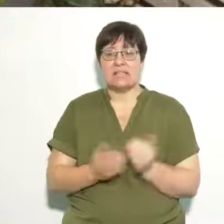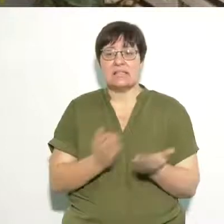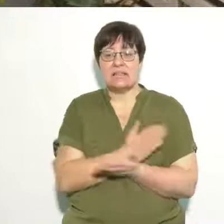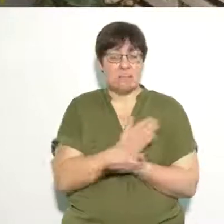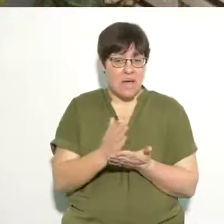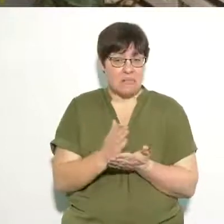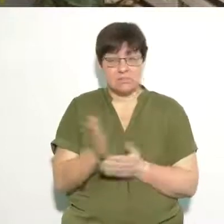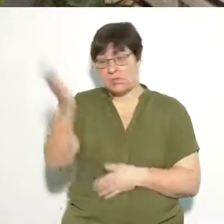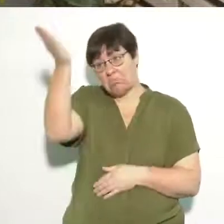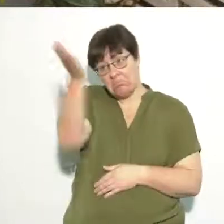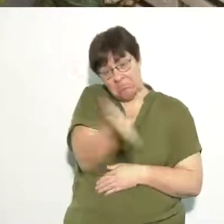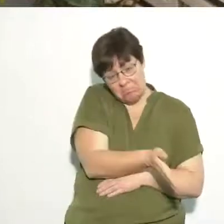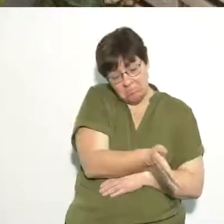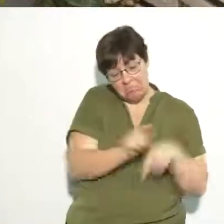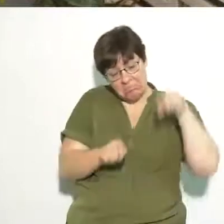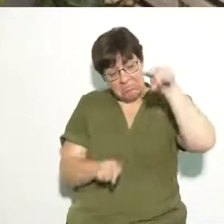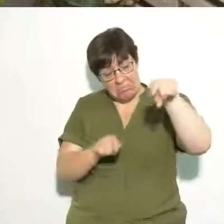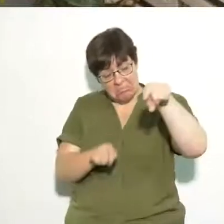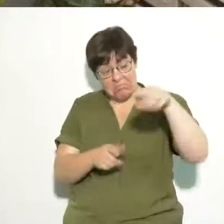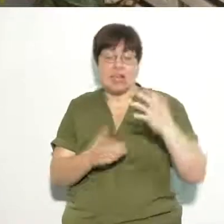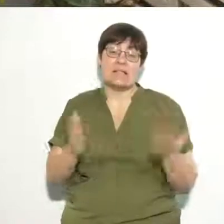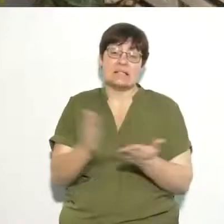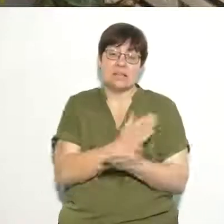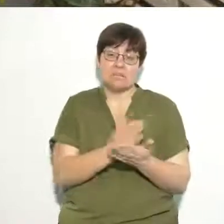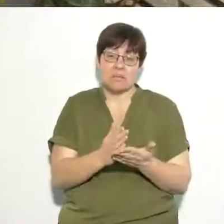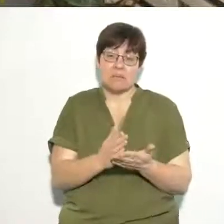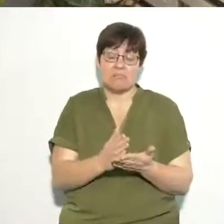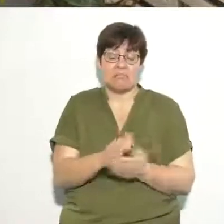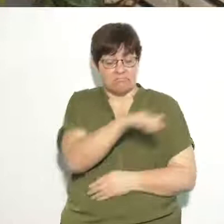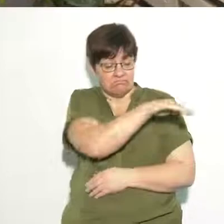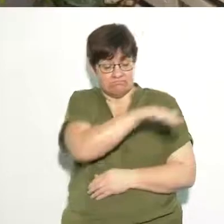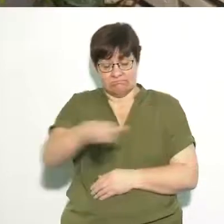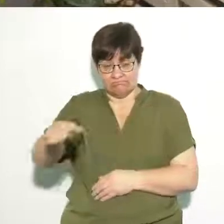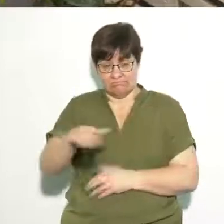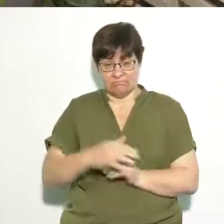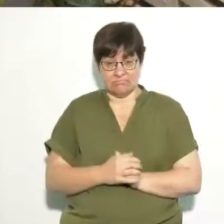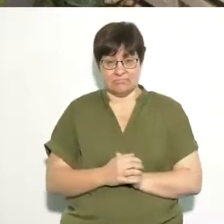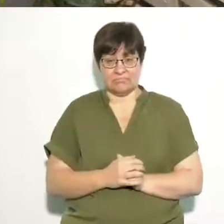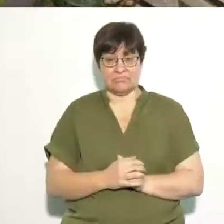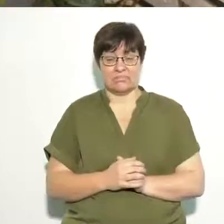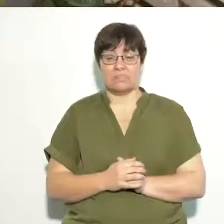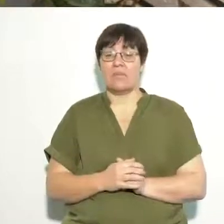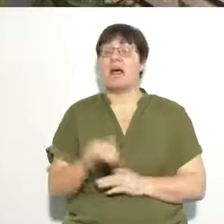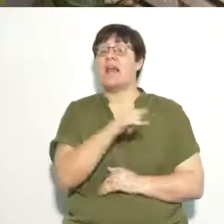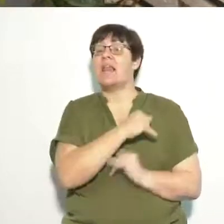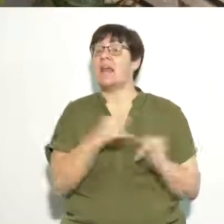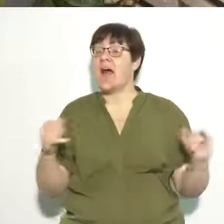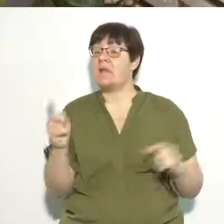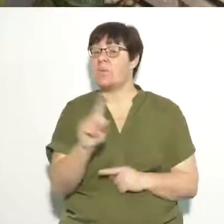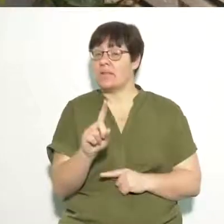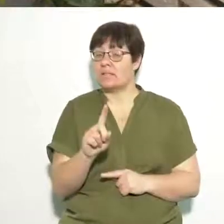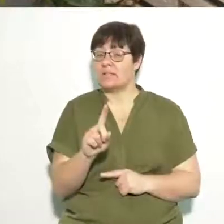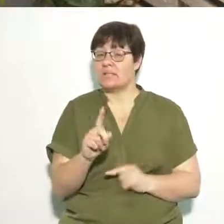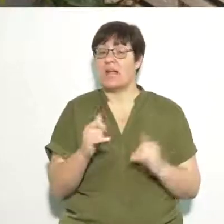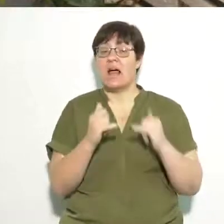and sometimes it goes diagonal, sometimes it goes horizontal. And that line is